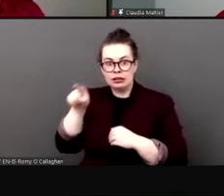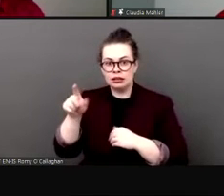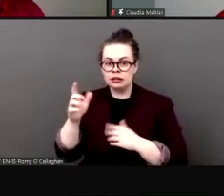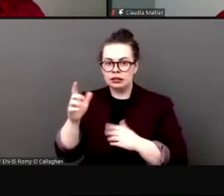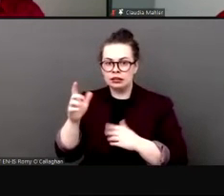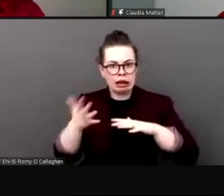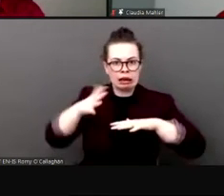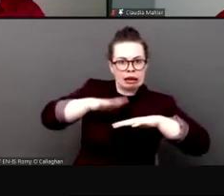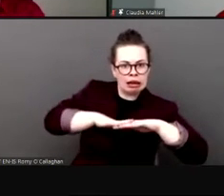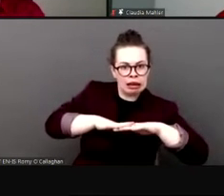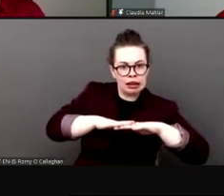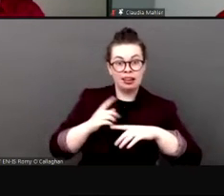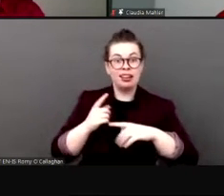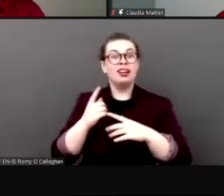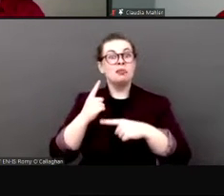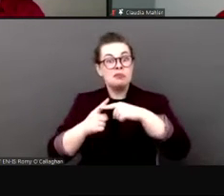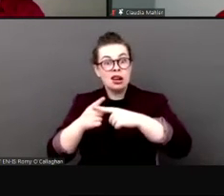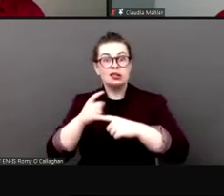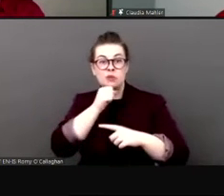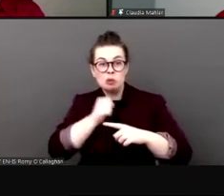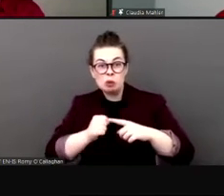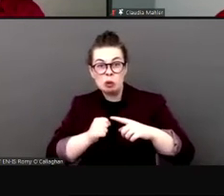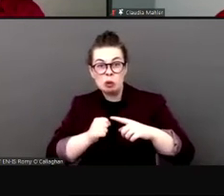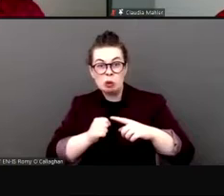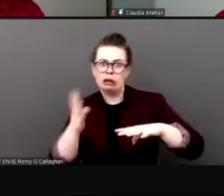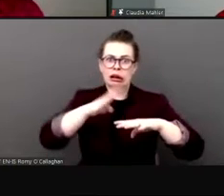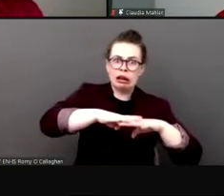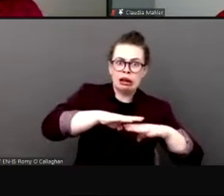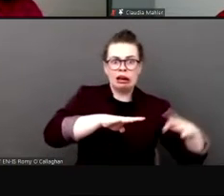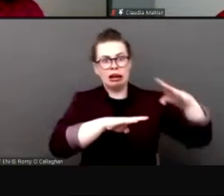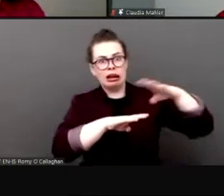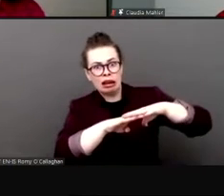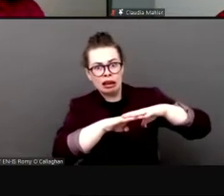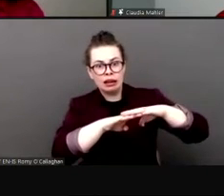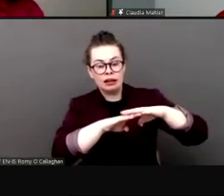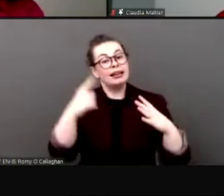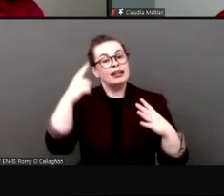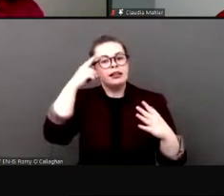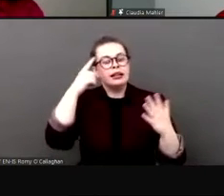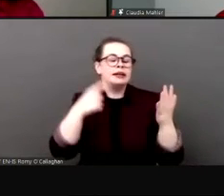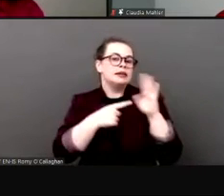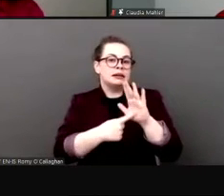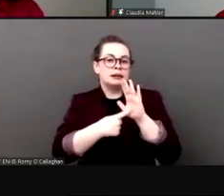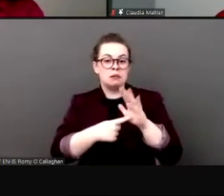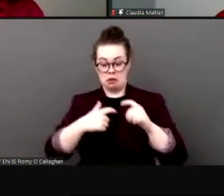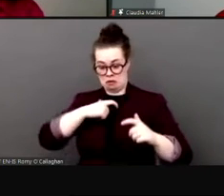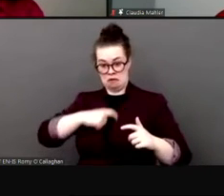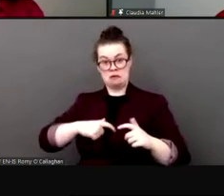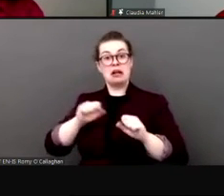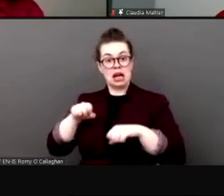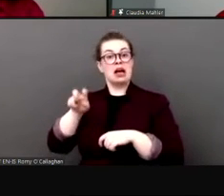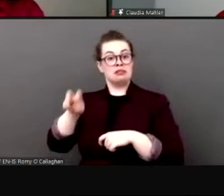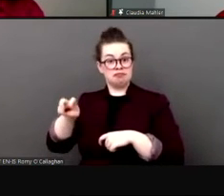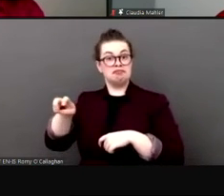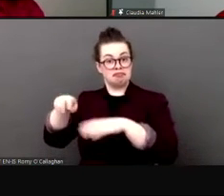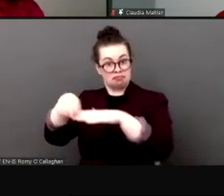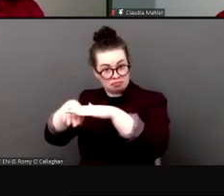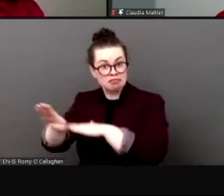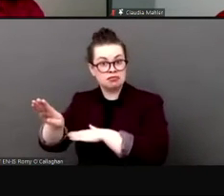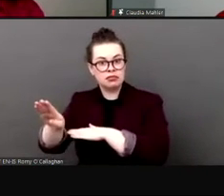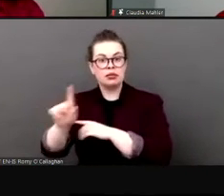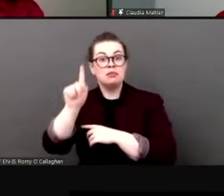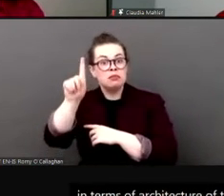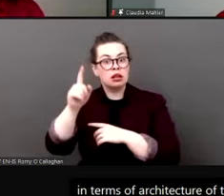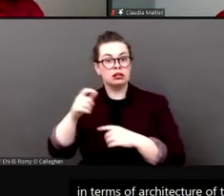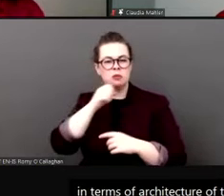disquieting in terms of the architecture of the buildings, the sheer inaccessibility of these buildings. The rules and practice of